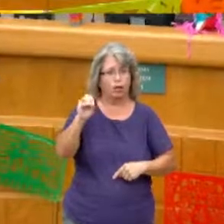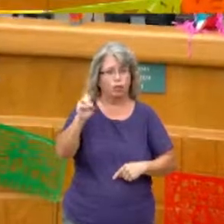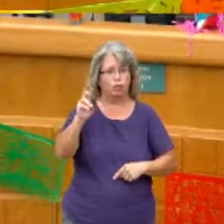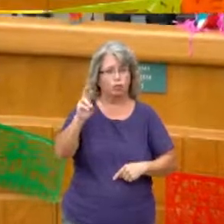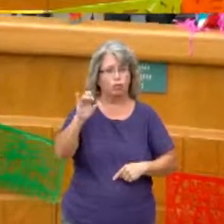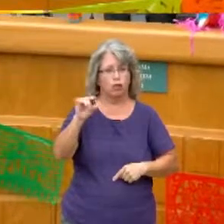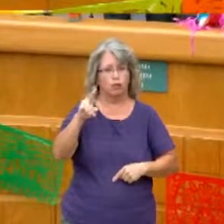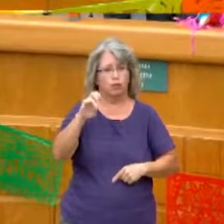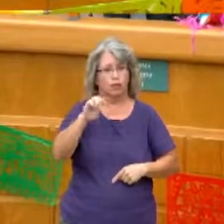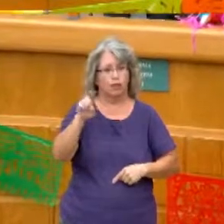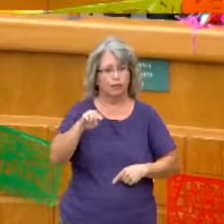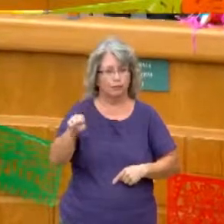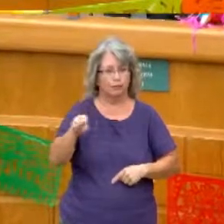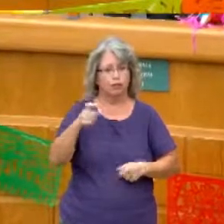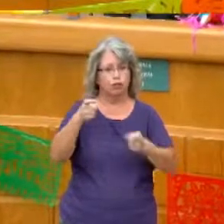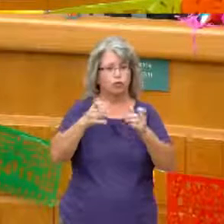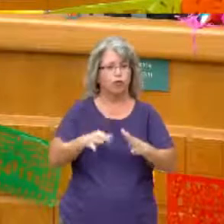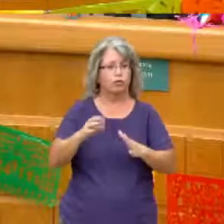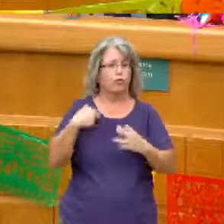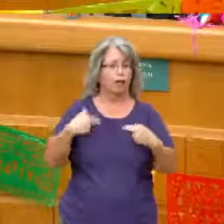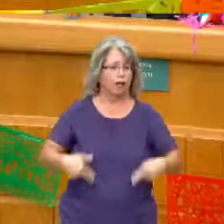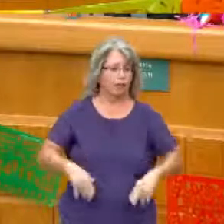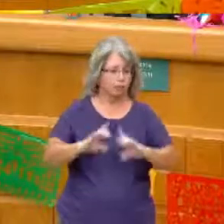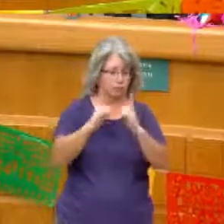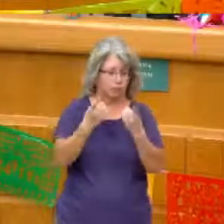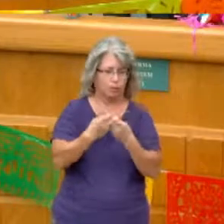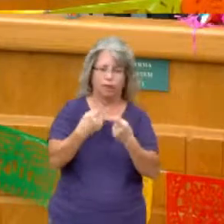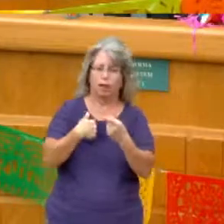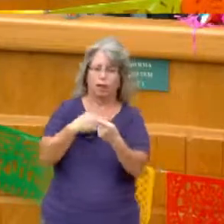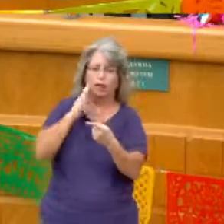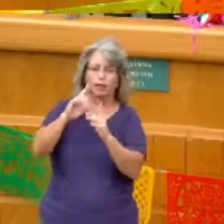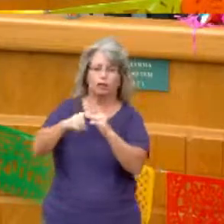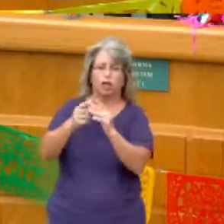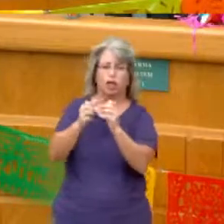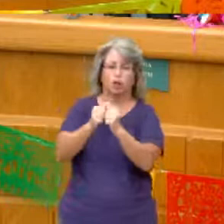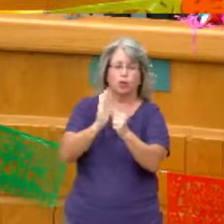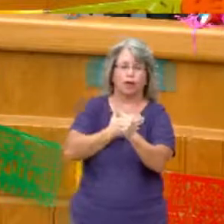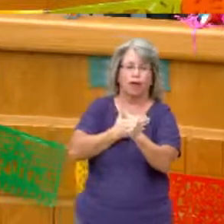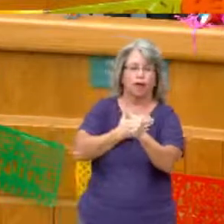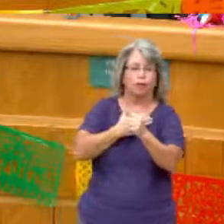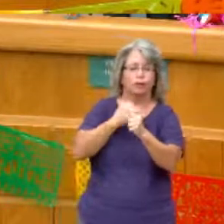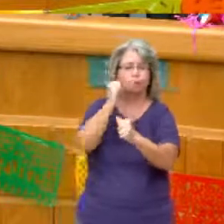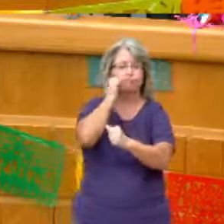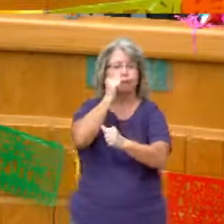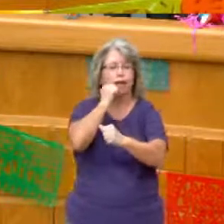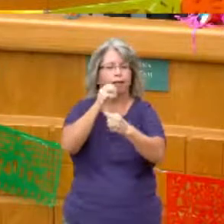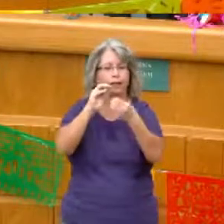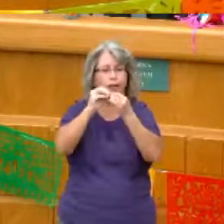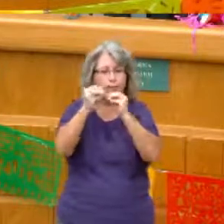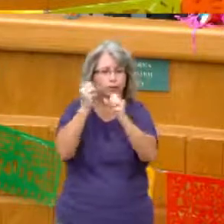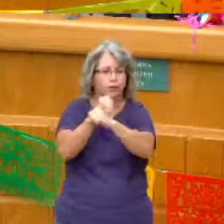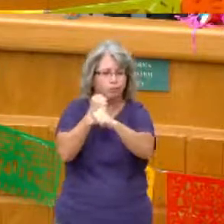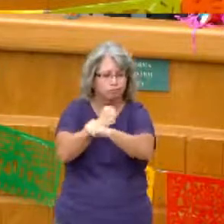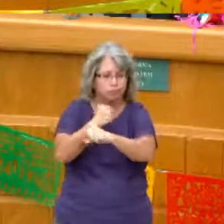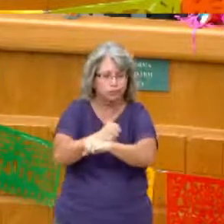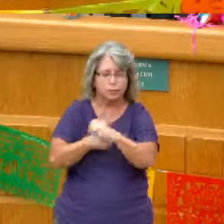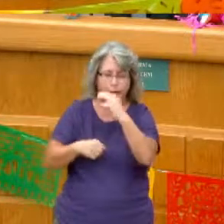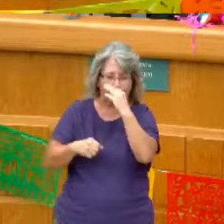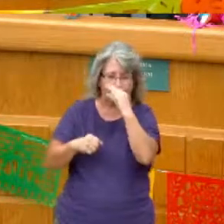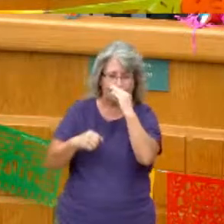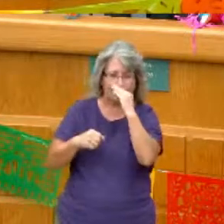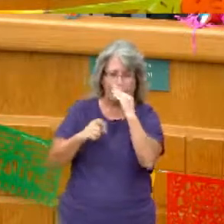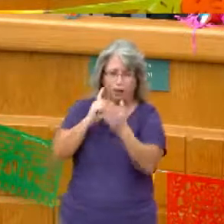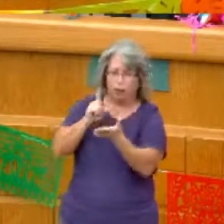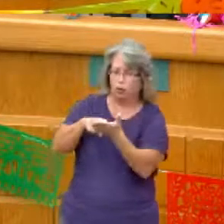daily COVID-19 statistics. And so if you look at the first slide, you're going to see over the last 2 weeks, you're going to see the